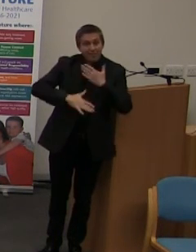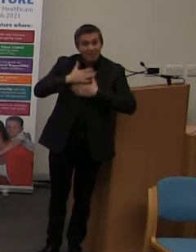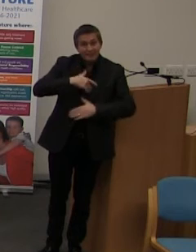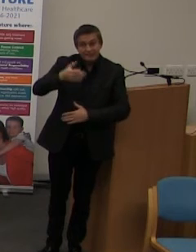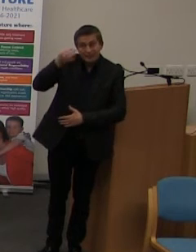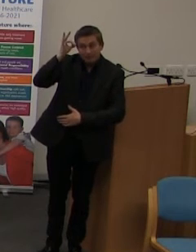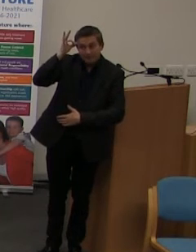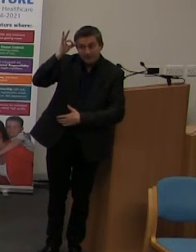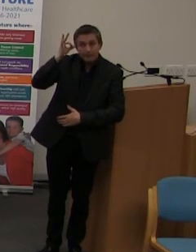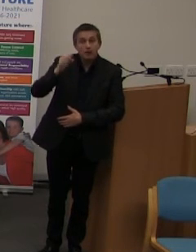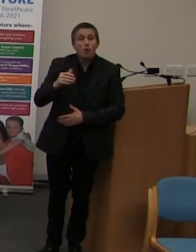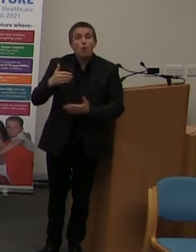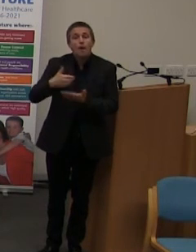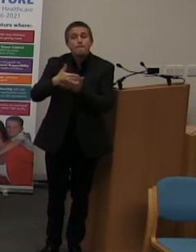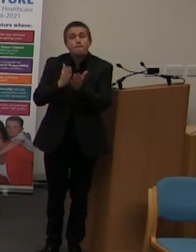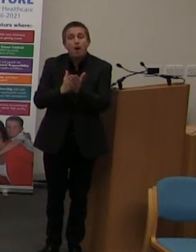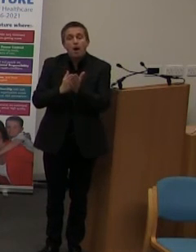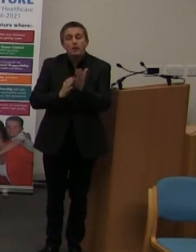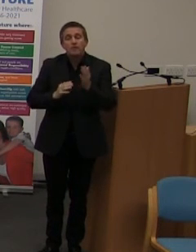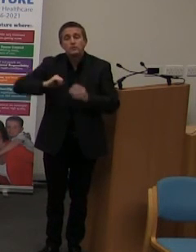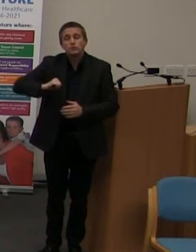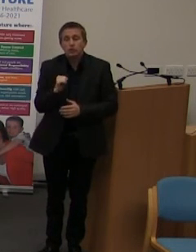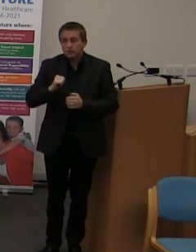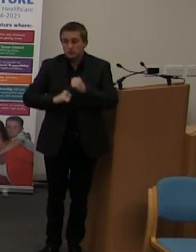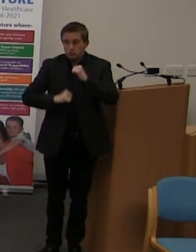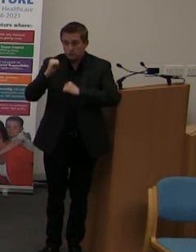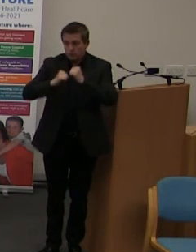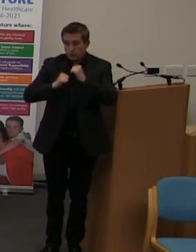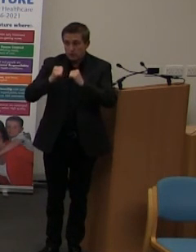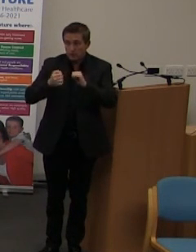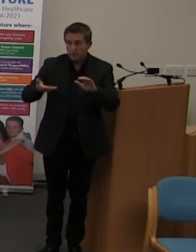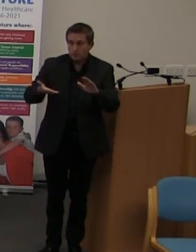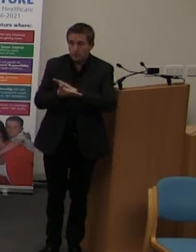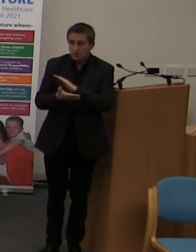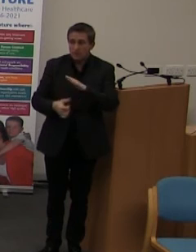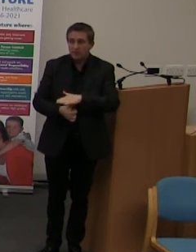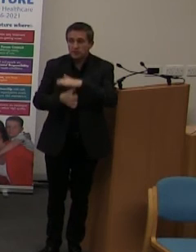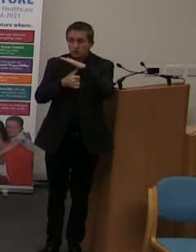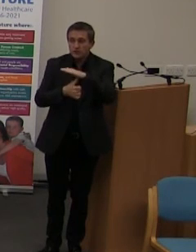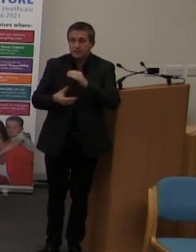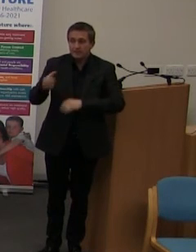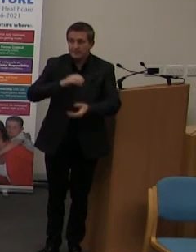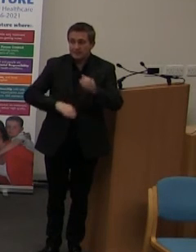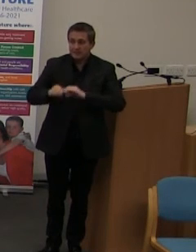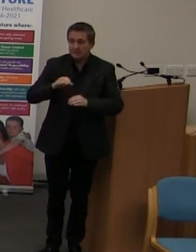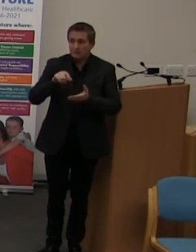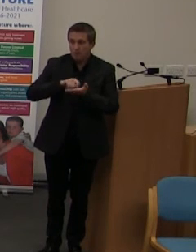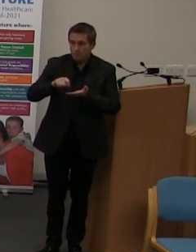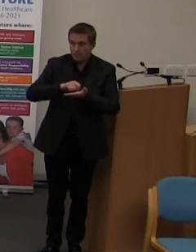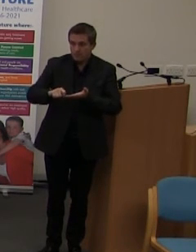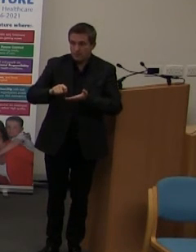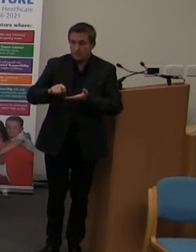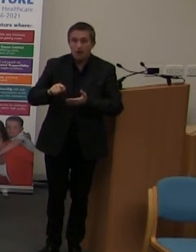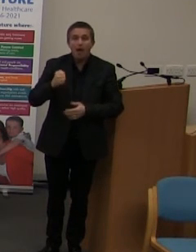So we are part of a nodal structure across Scotland that's under the auspices of the Chief Scientist's Office, and our